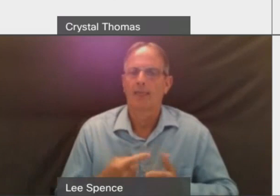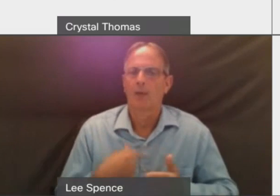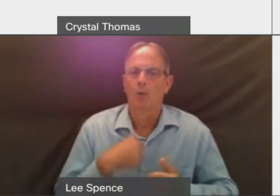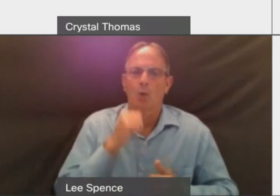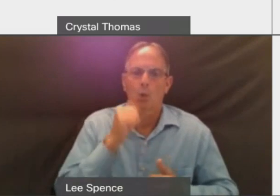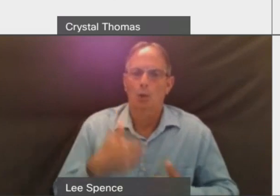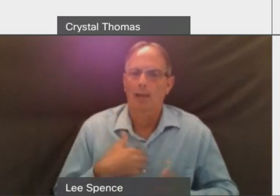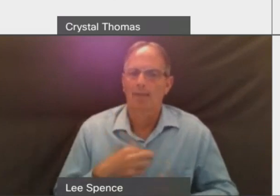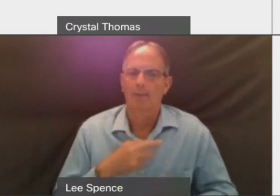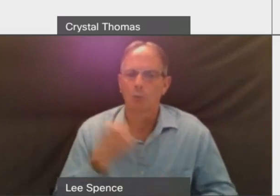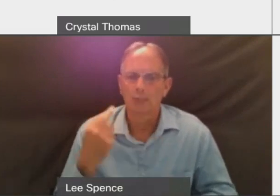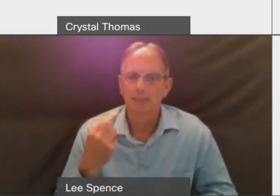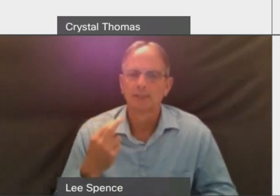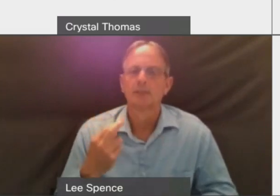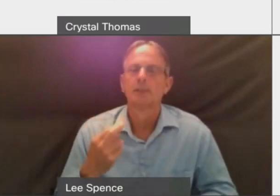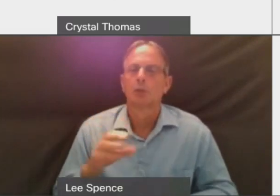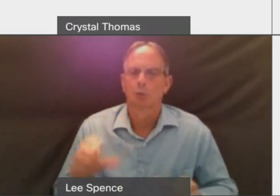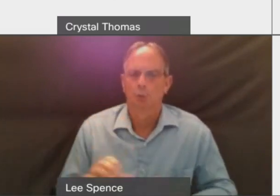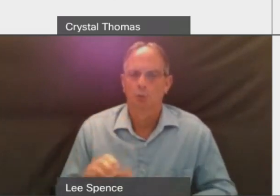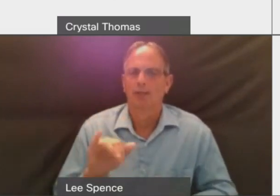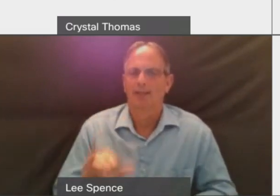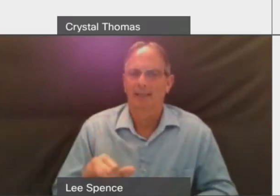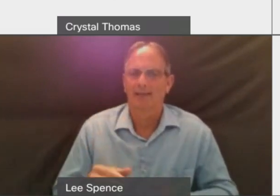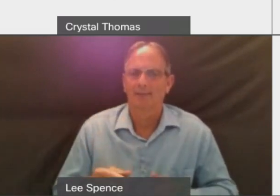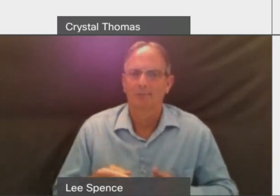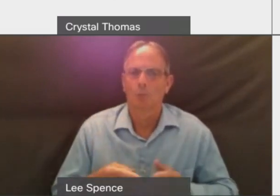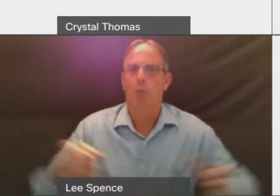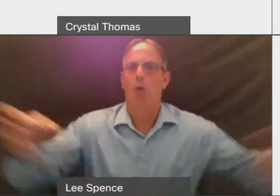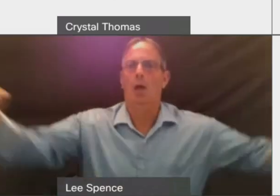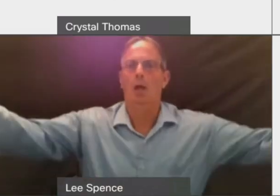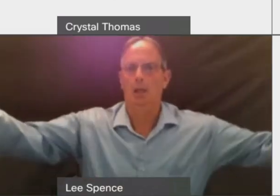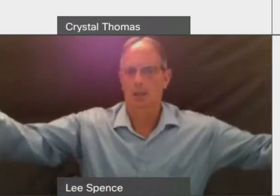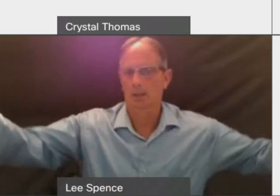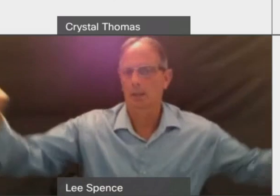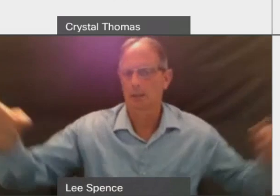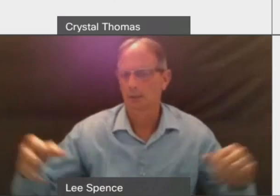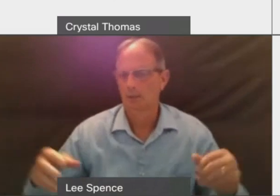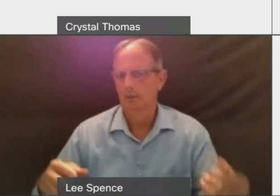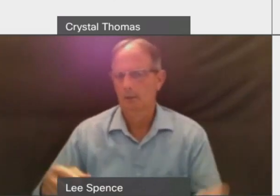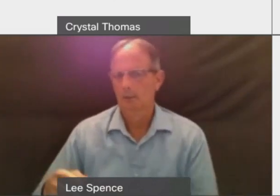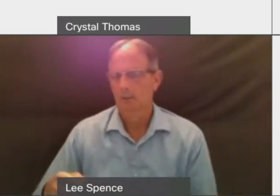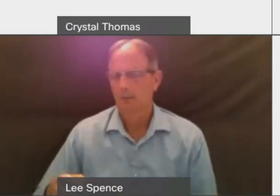run the risk of doing that on a broader scale. There are lots of